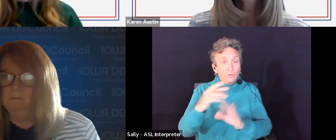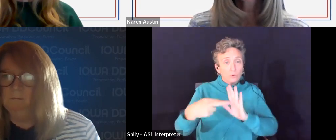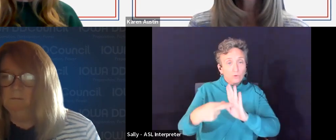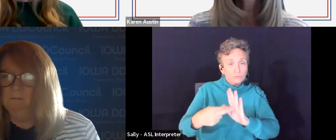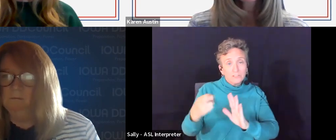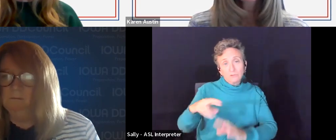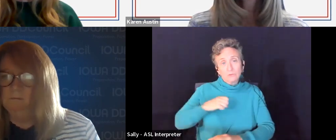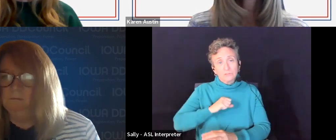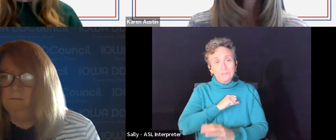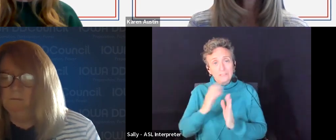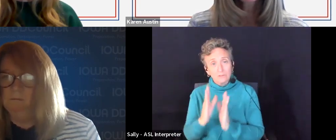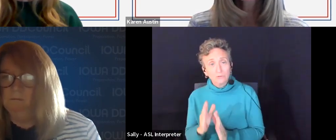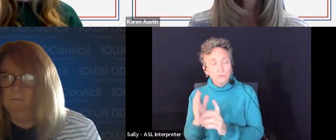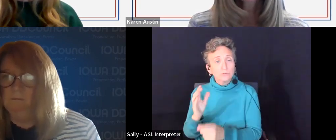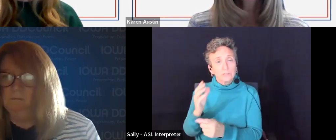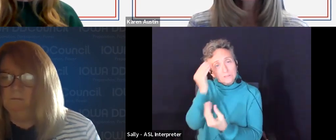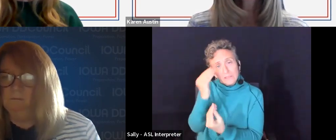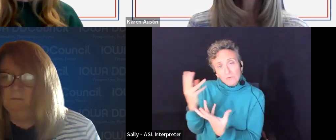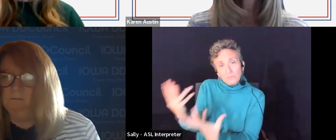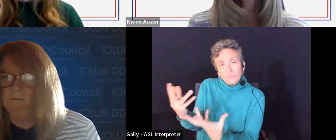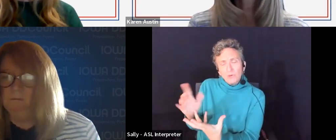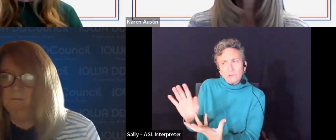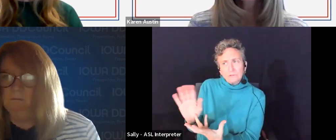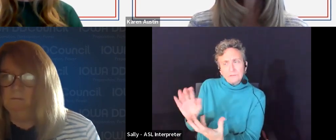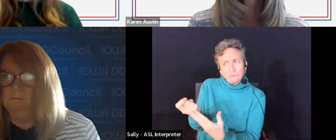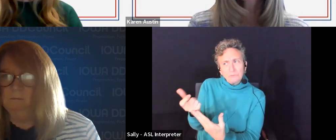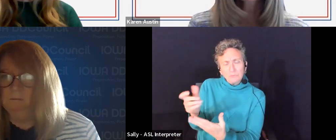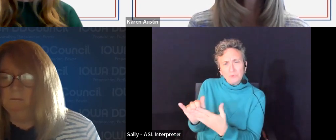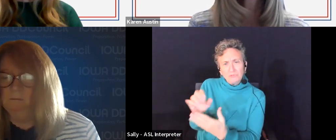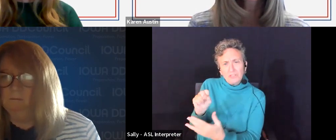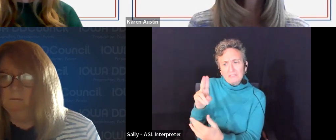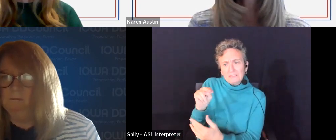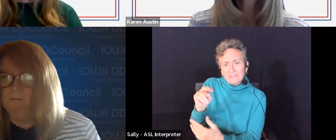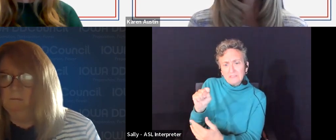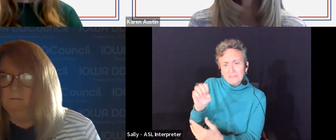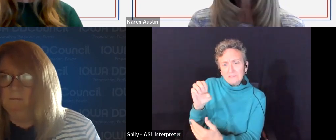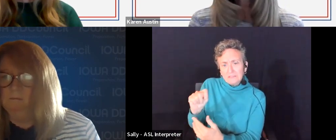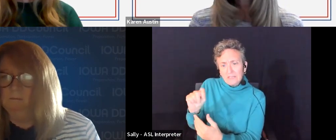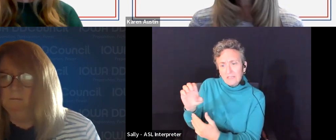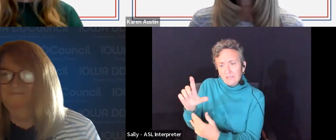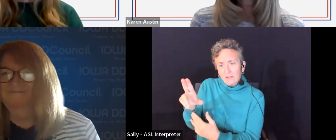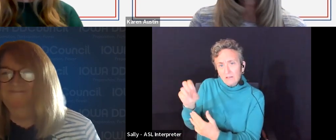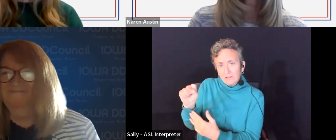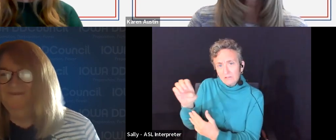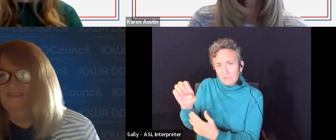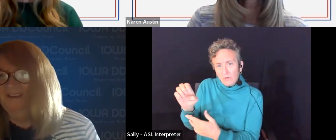or senators, to tell them that that's definitely something you want to see not sunset.